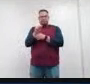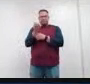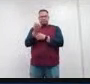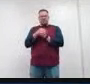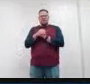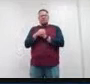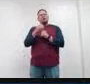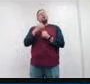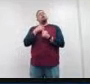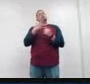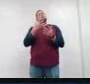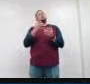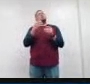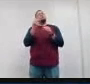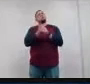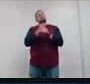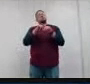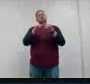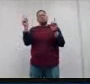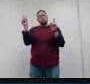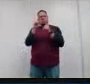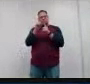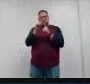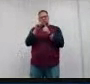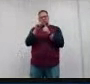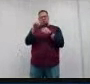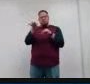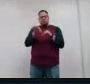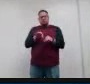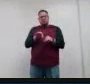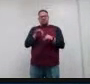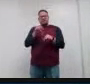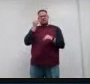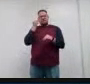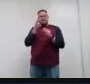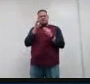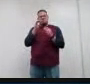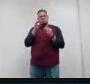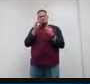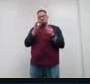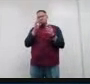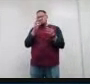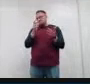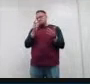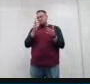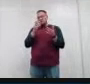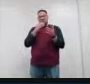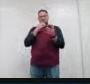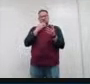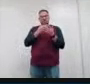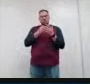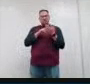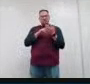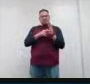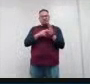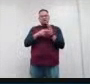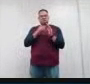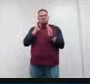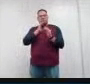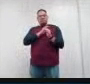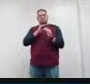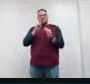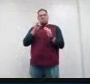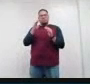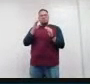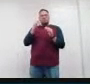I would like to use a different word to describe this, if that would capture the intent. Board members have a primary fiduciary